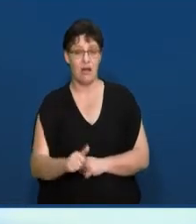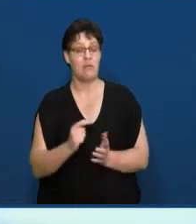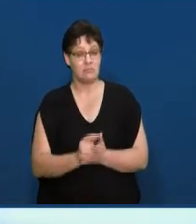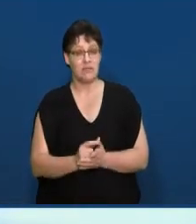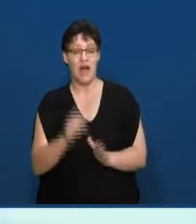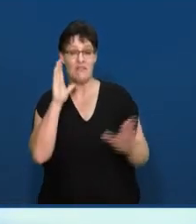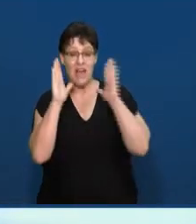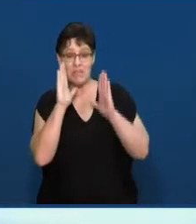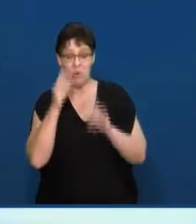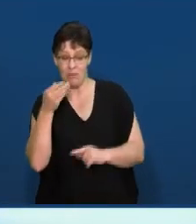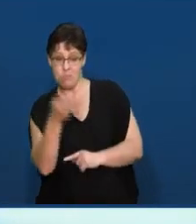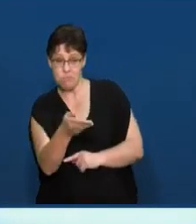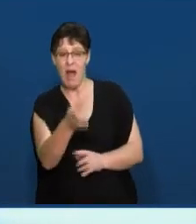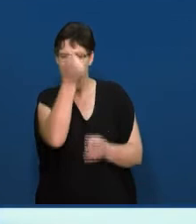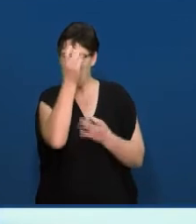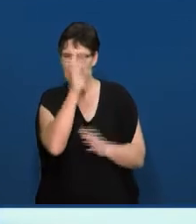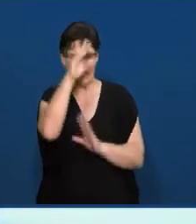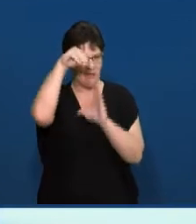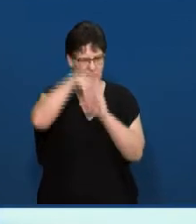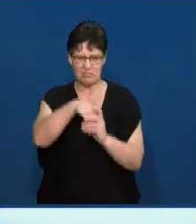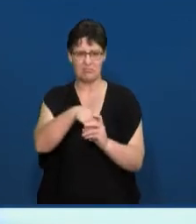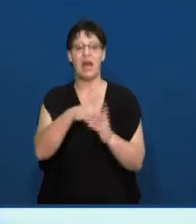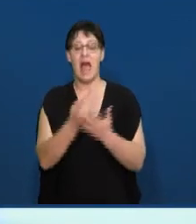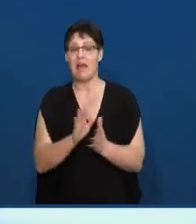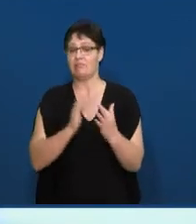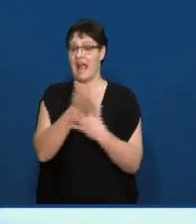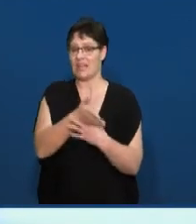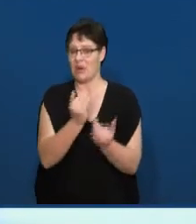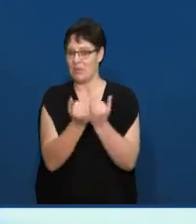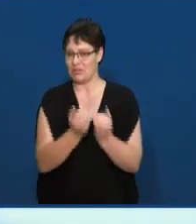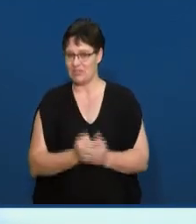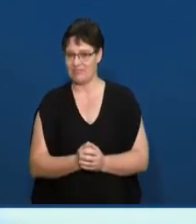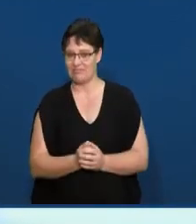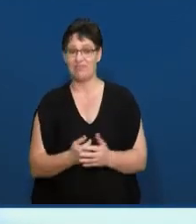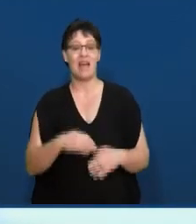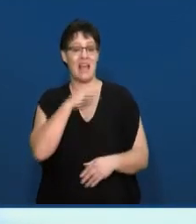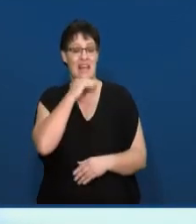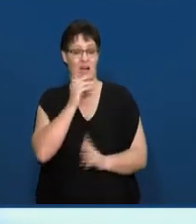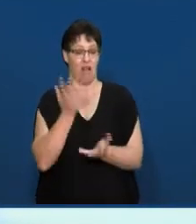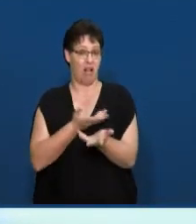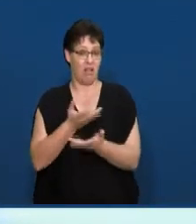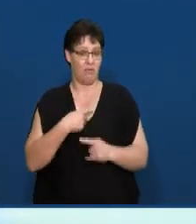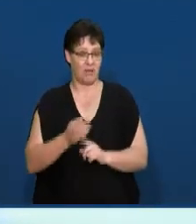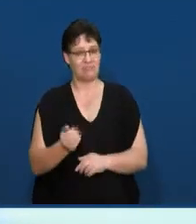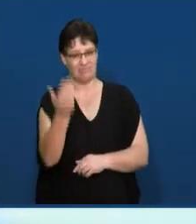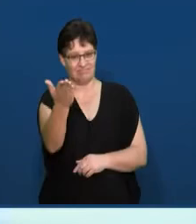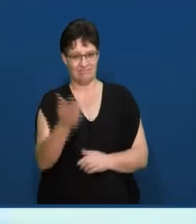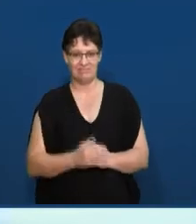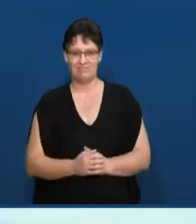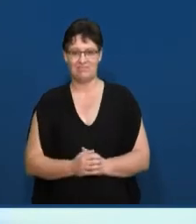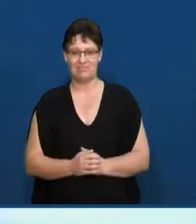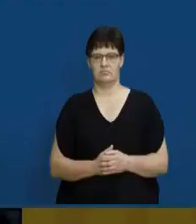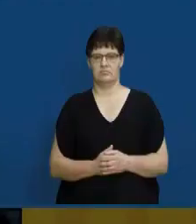to our Facebook page to get all of the details and enter, guys. Well, enough talking from my side. Over to you, Ashraf.